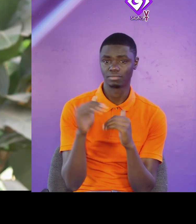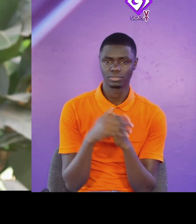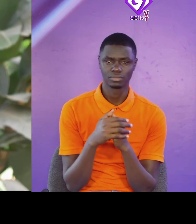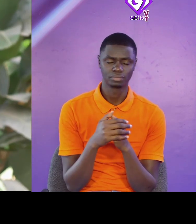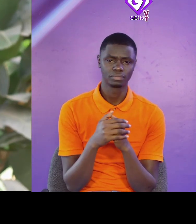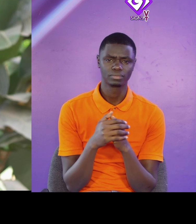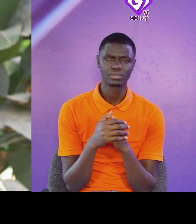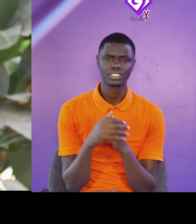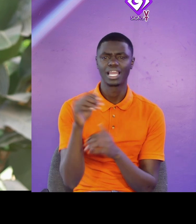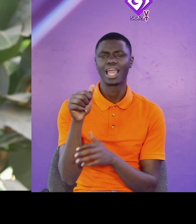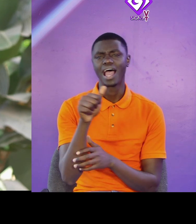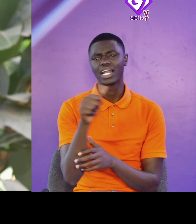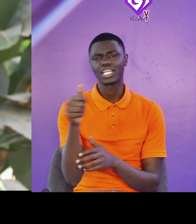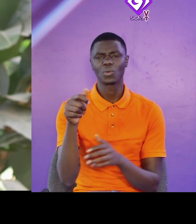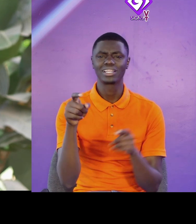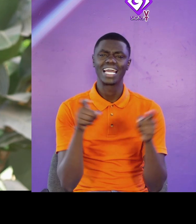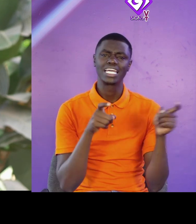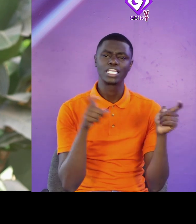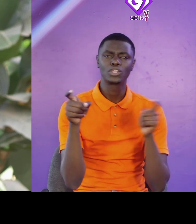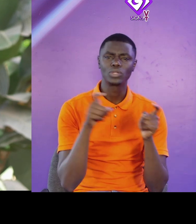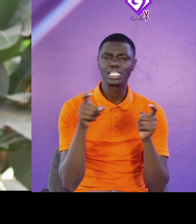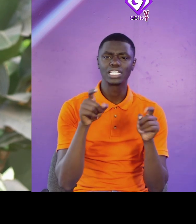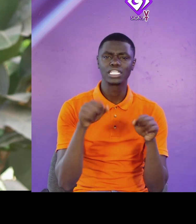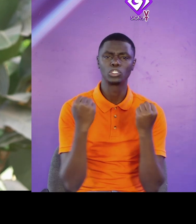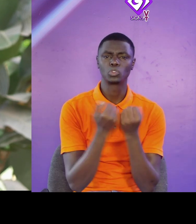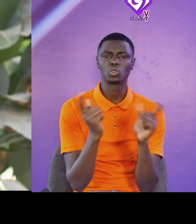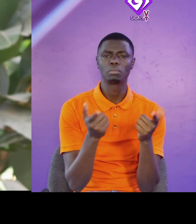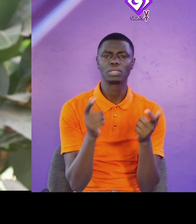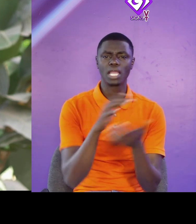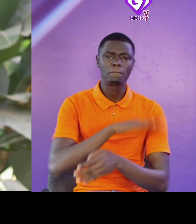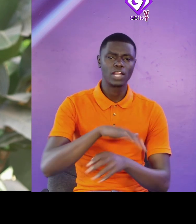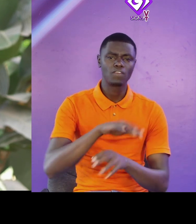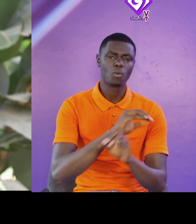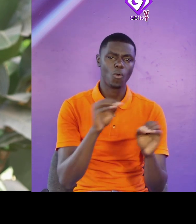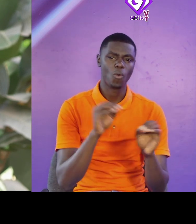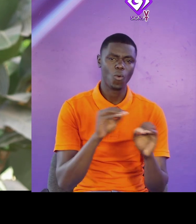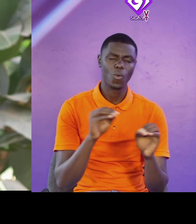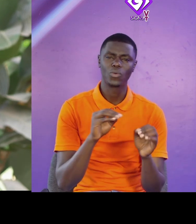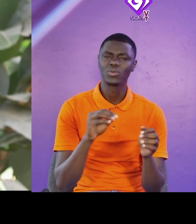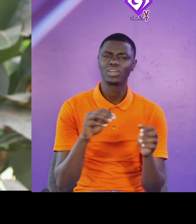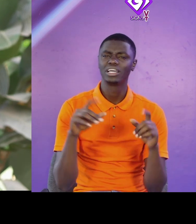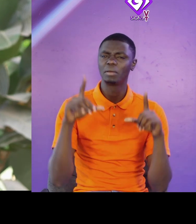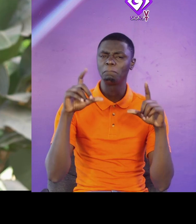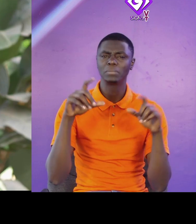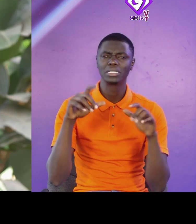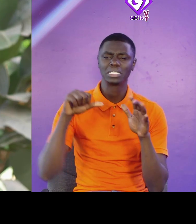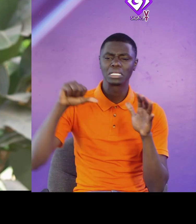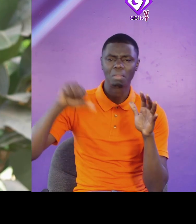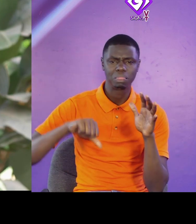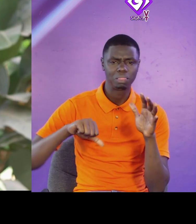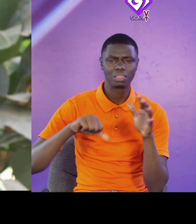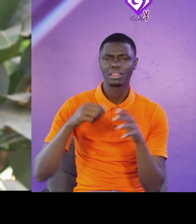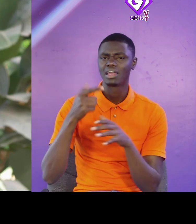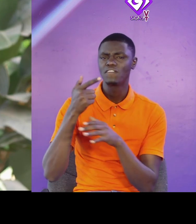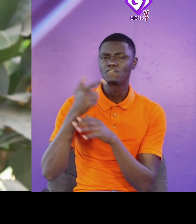some unregulated social media platforms where very horrific images and videos